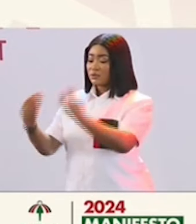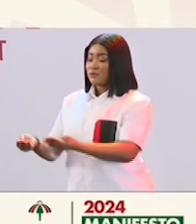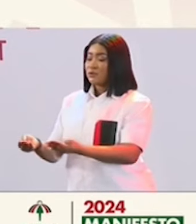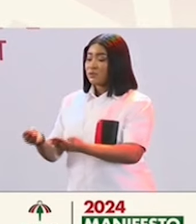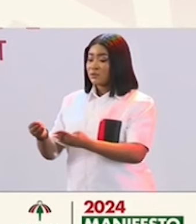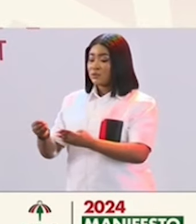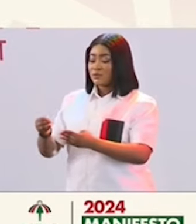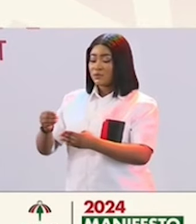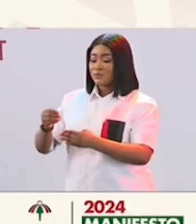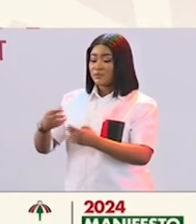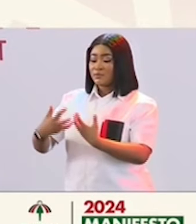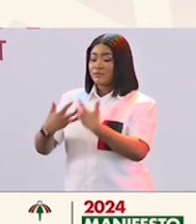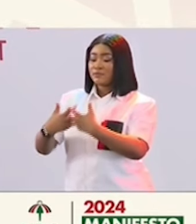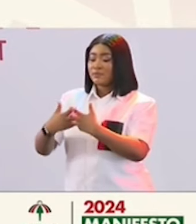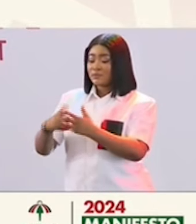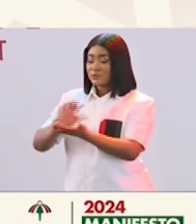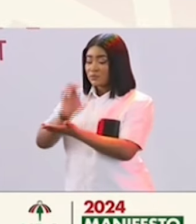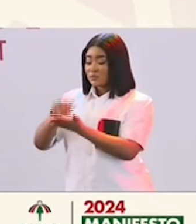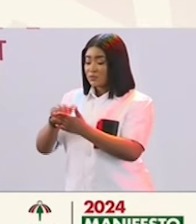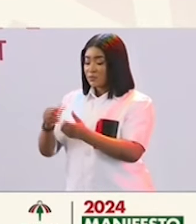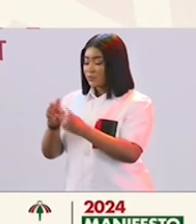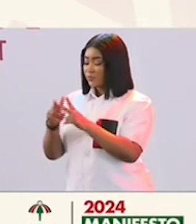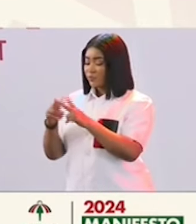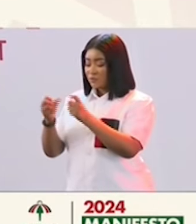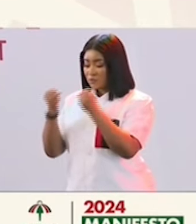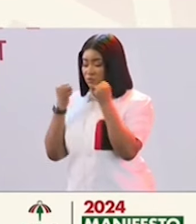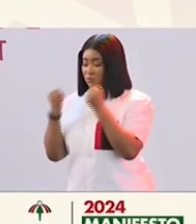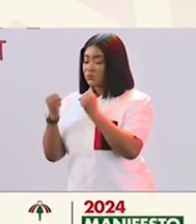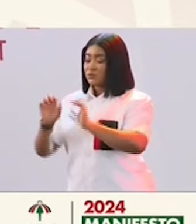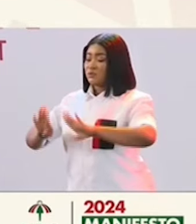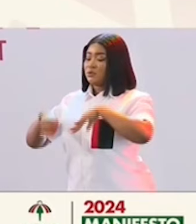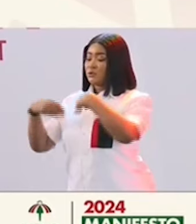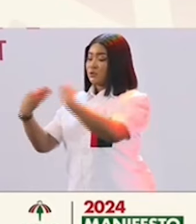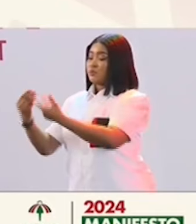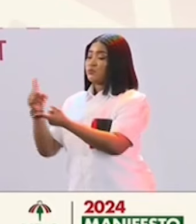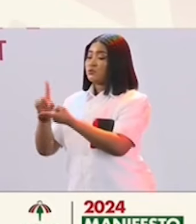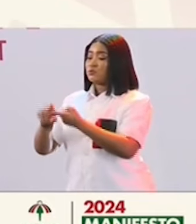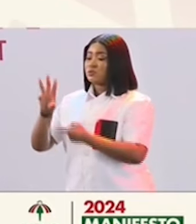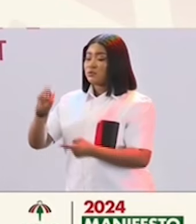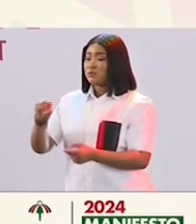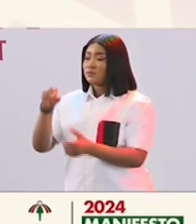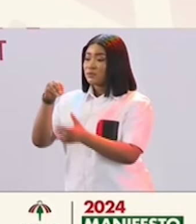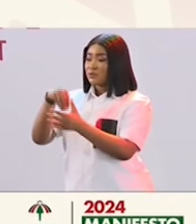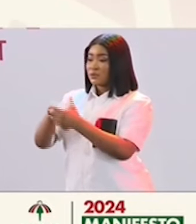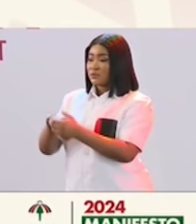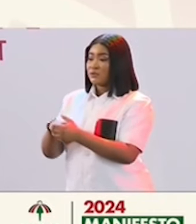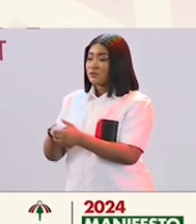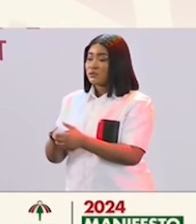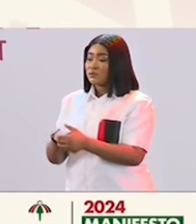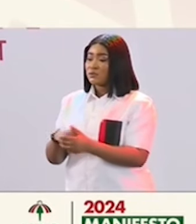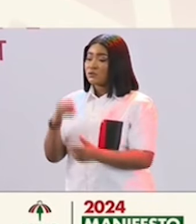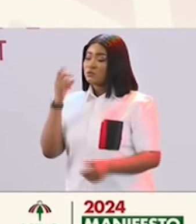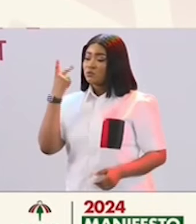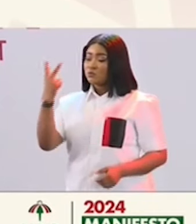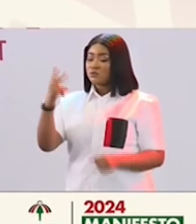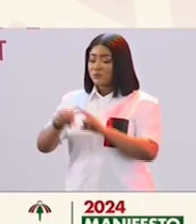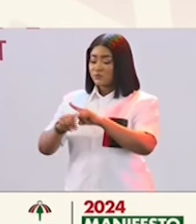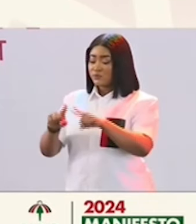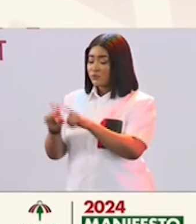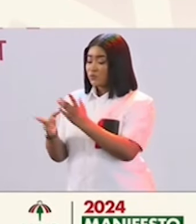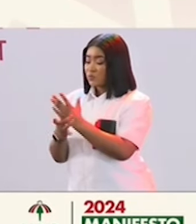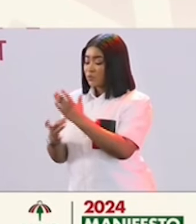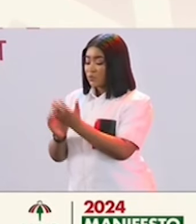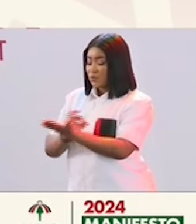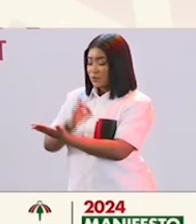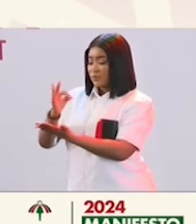manufacturing sector that was very strong. We handed over to them two massive oil fields that they